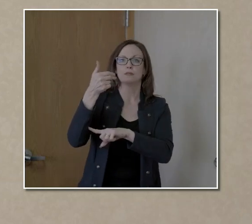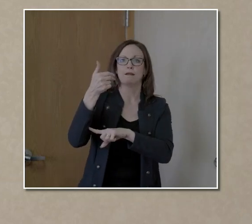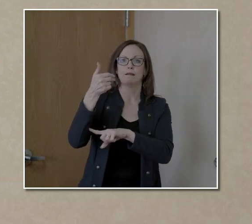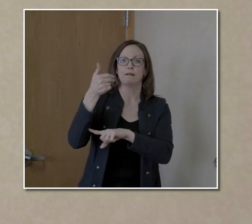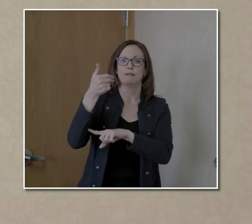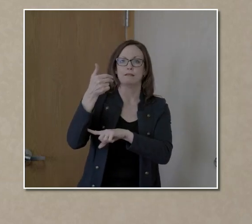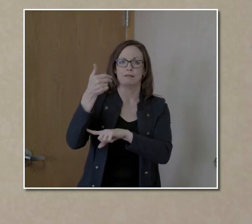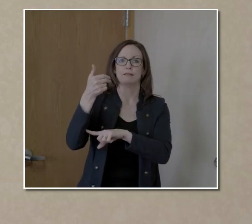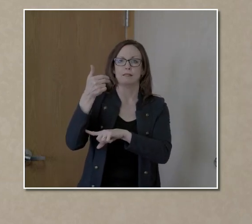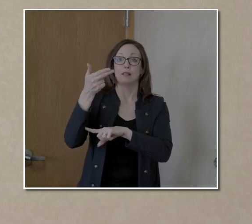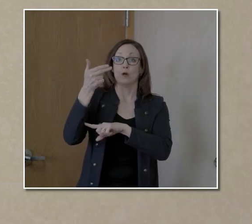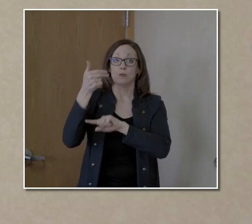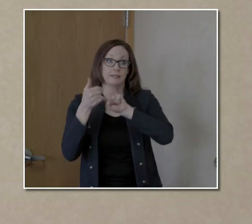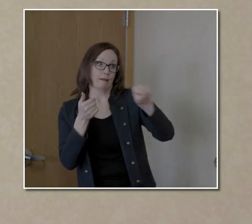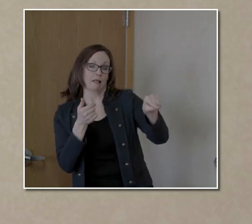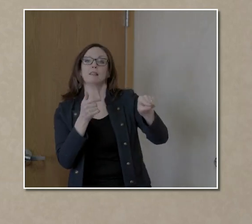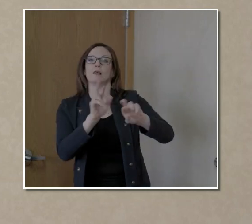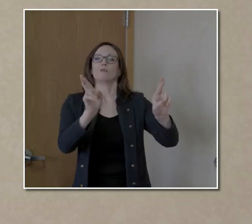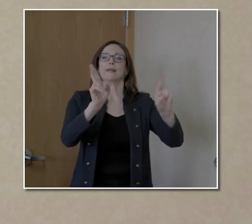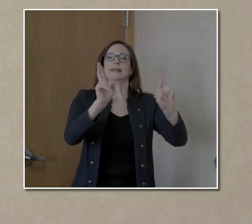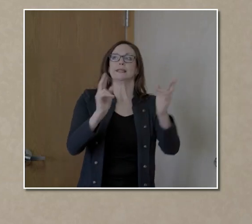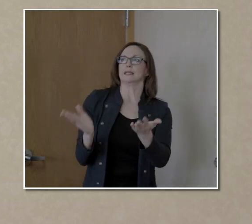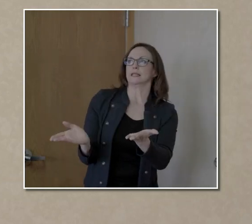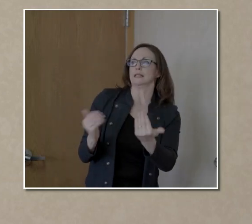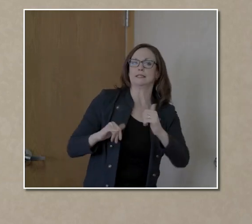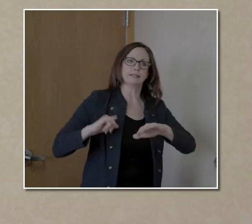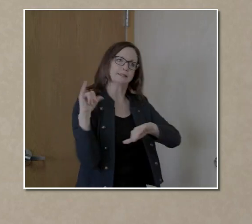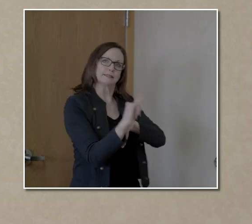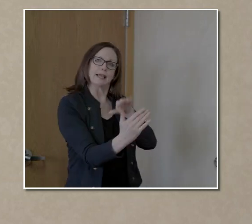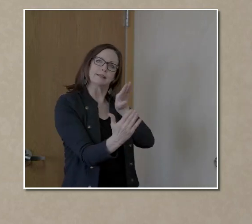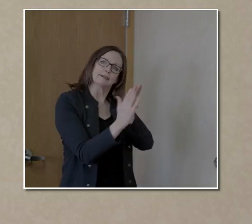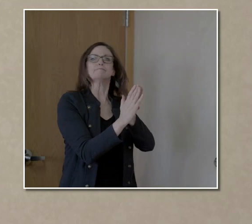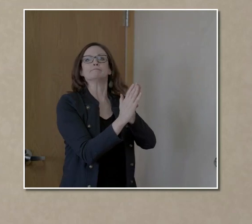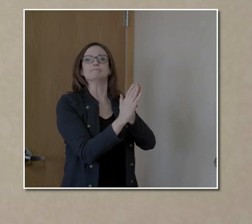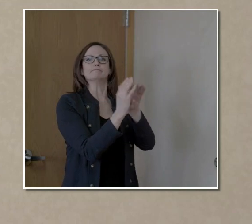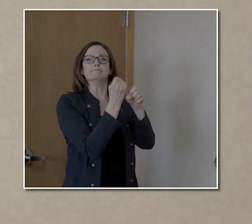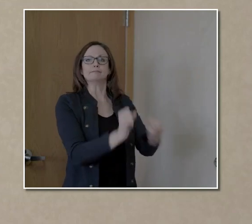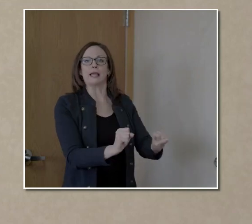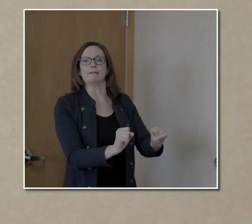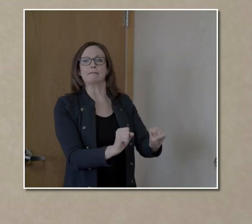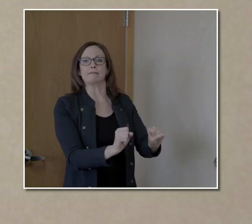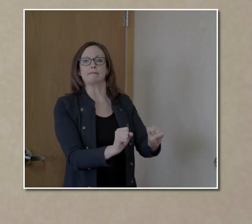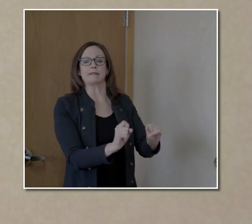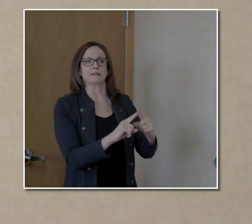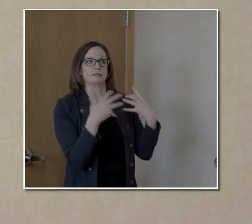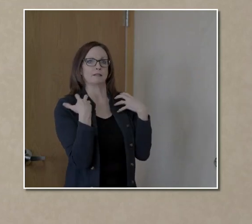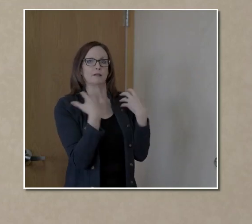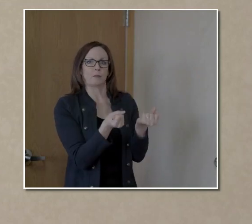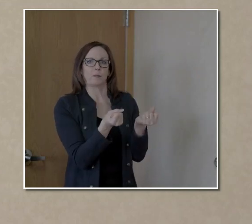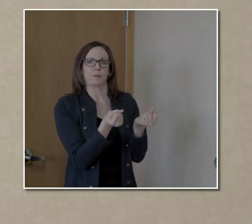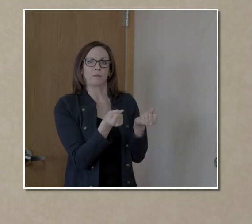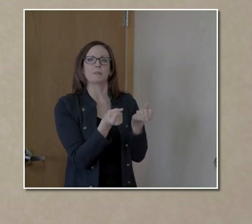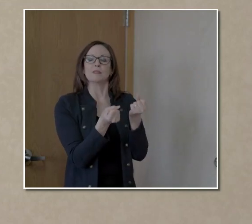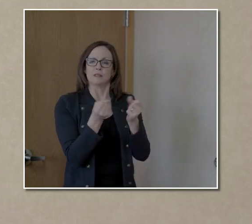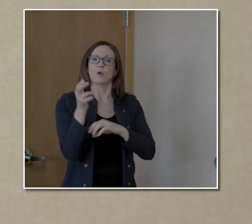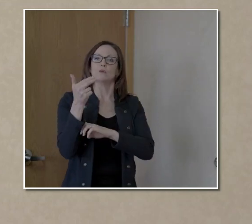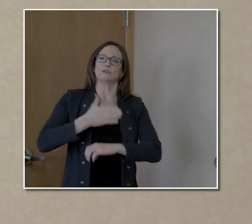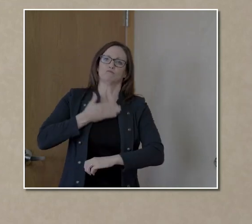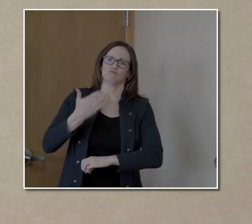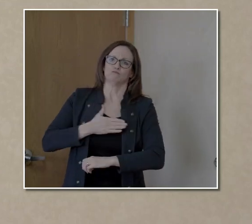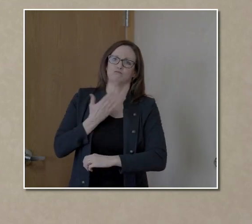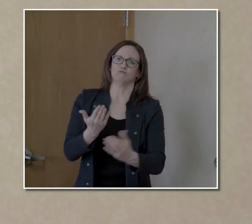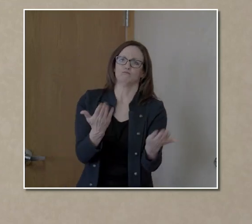where this pandemic is heading. We'd hate to close it down too early and then have a resurgence and not have